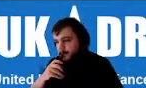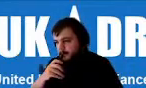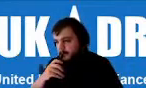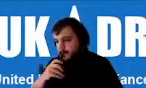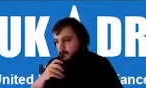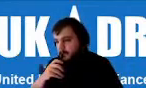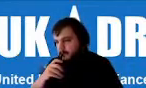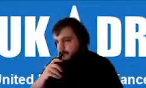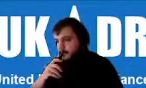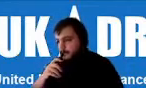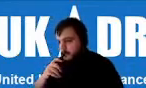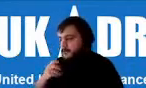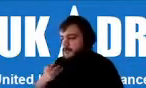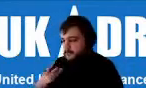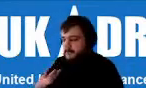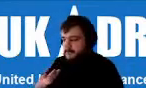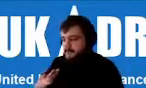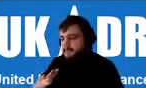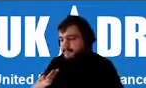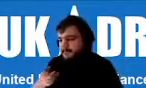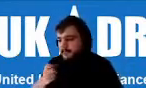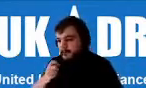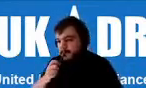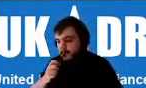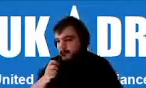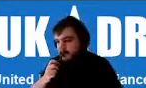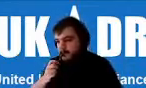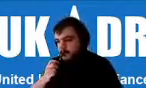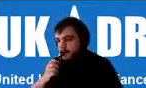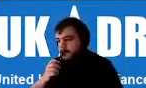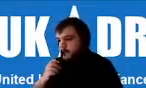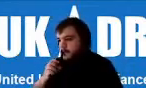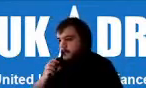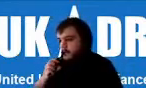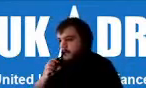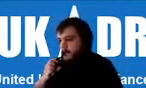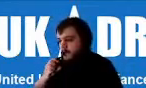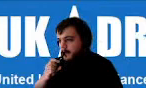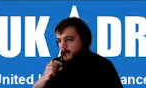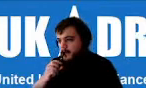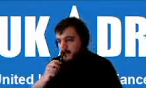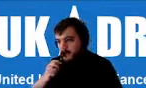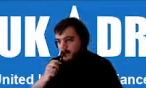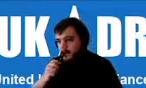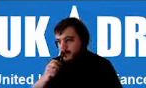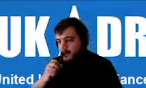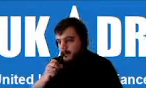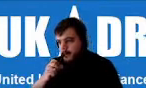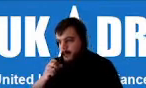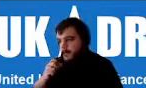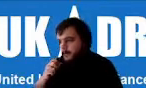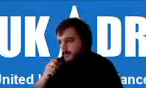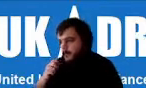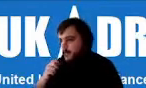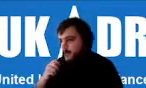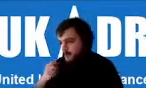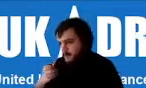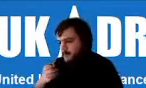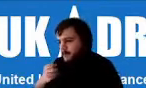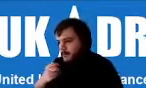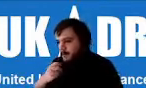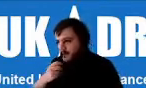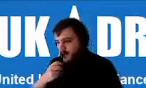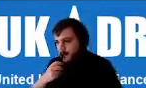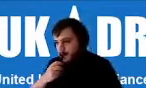the curve is non-linear. It's very non-linear. It's hook-shaped. In other words, once you start spending money on an